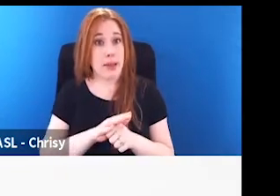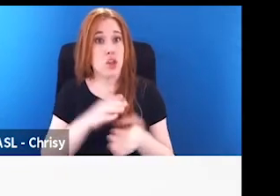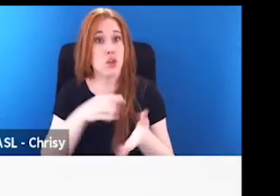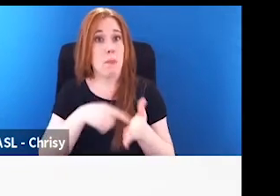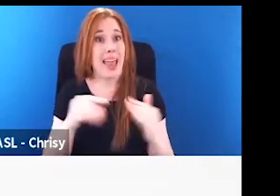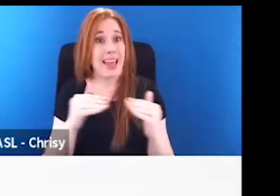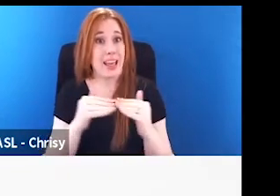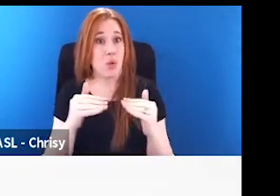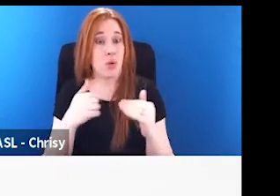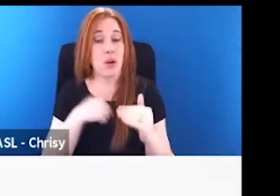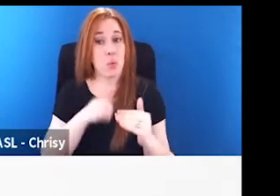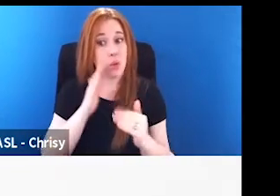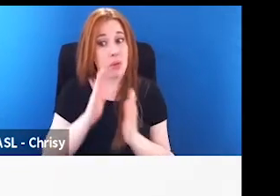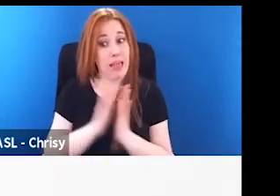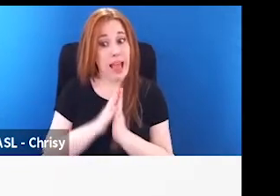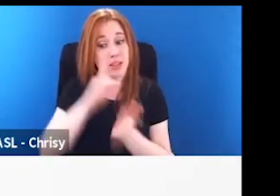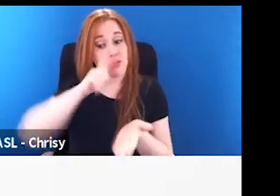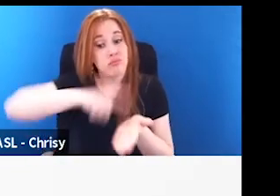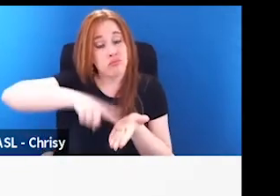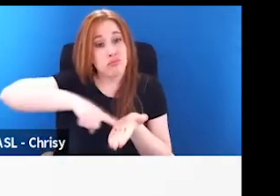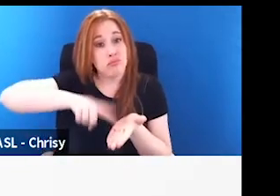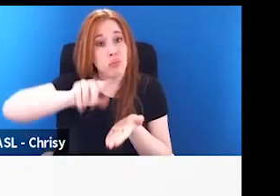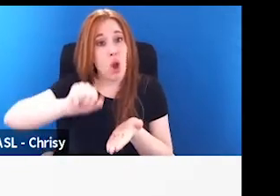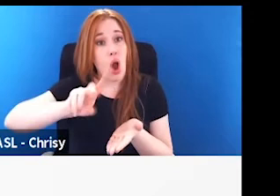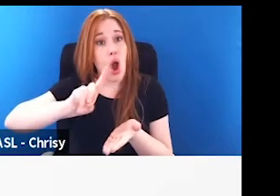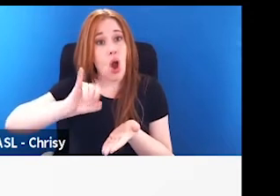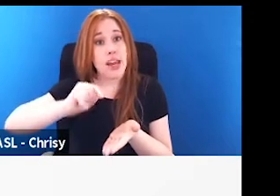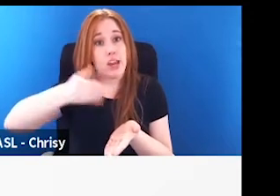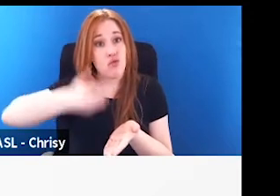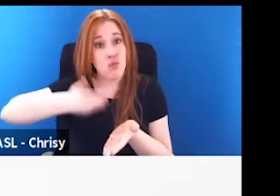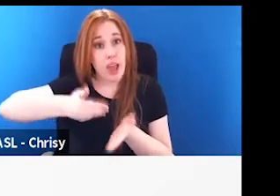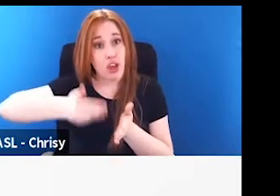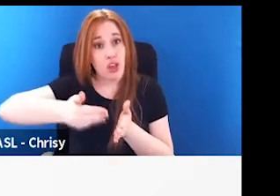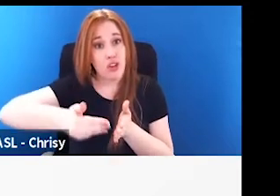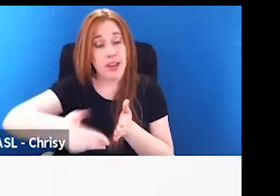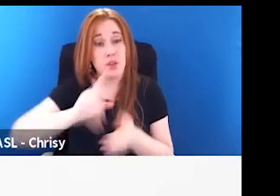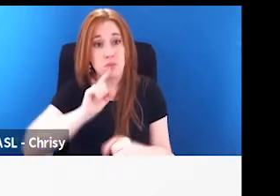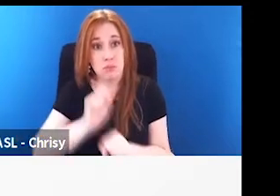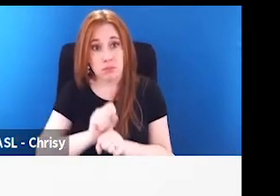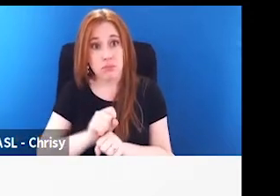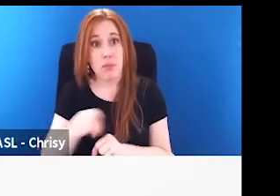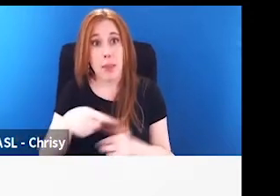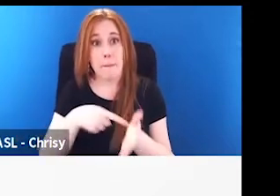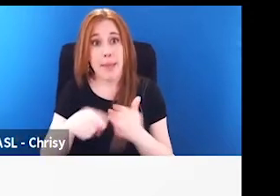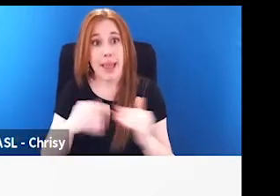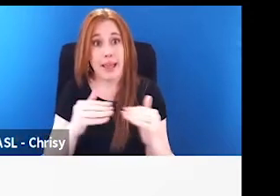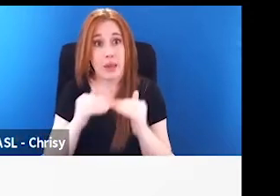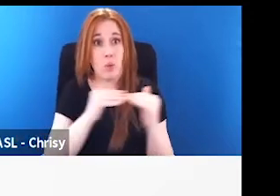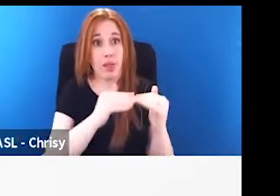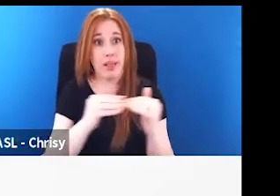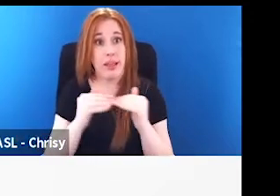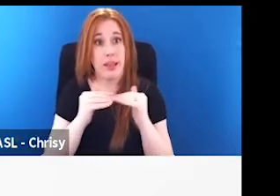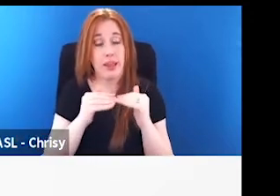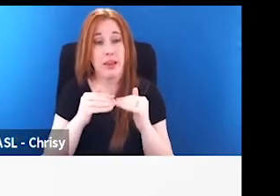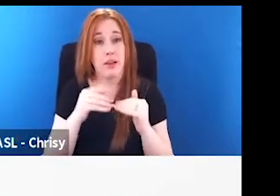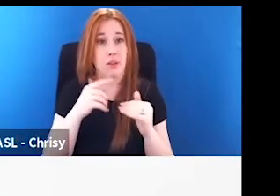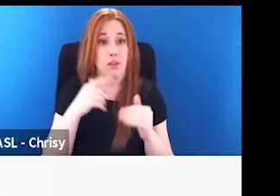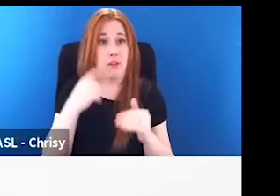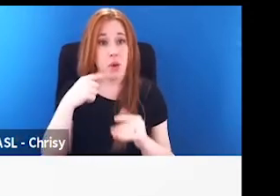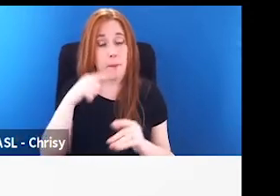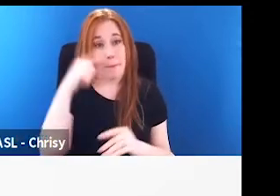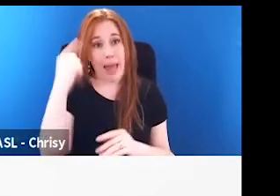we'll be asking to do audits regularly on that to ensure that they are paying equally from a Black talent